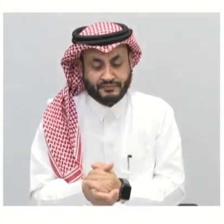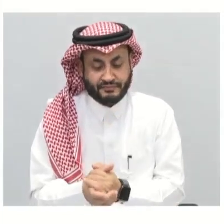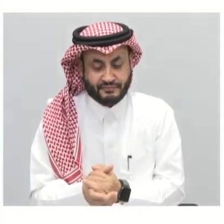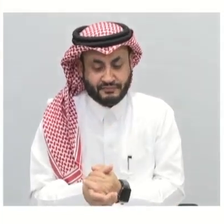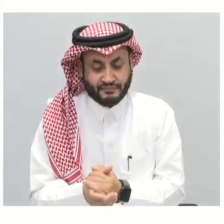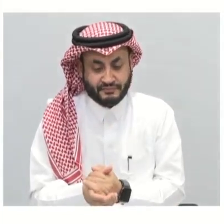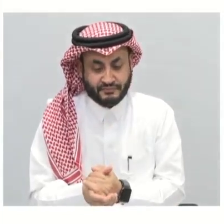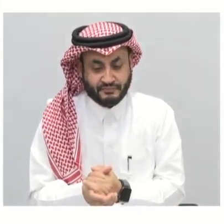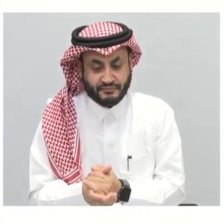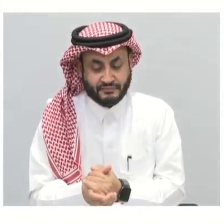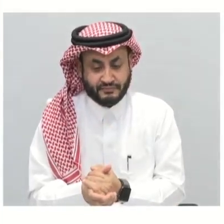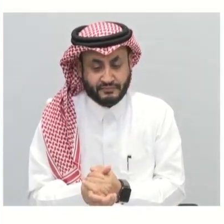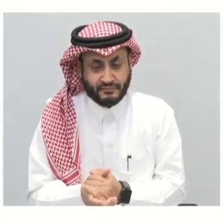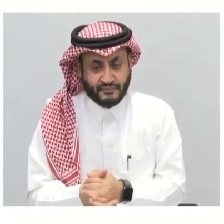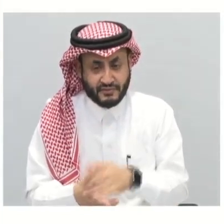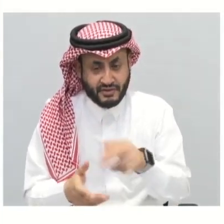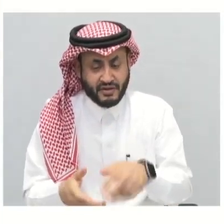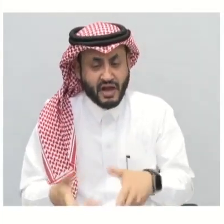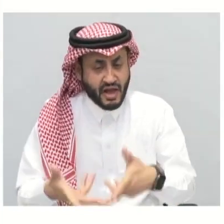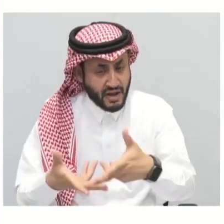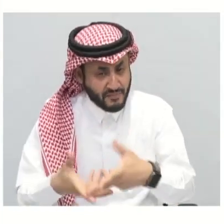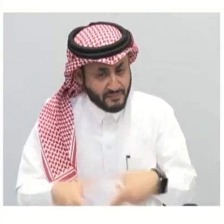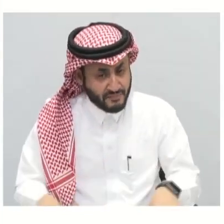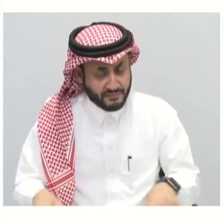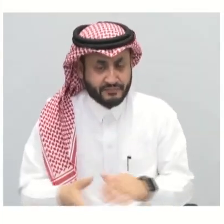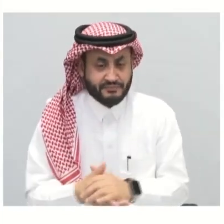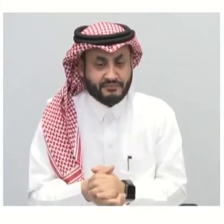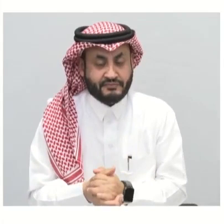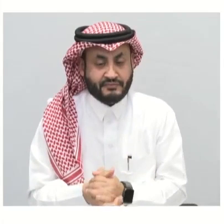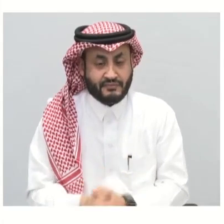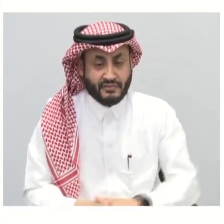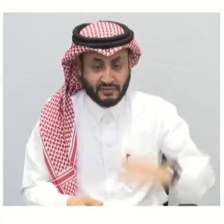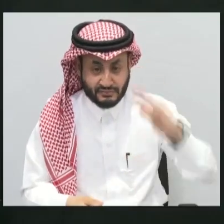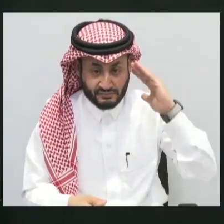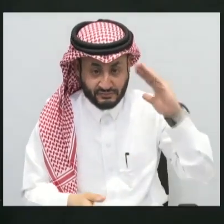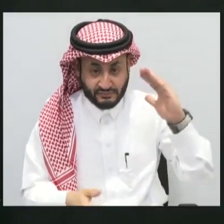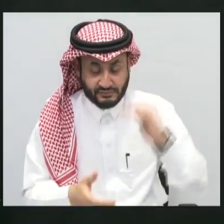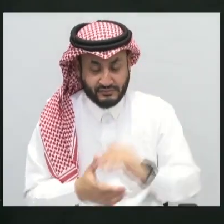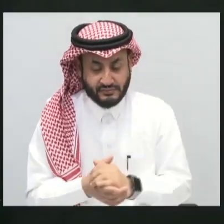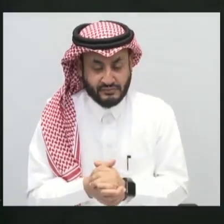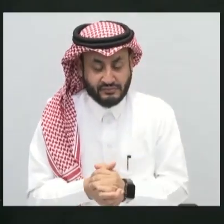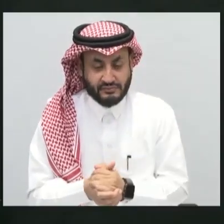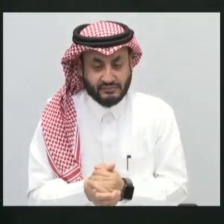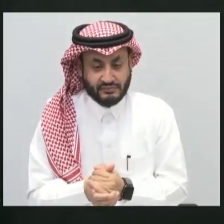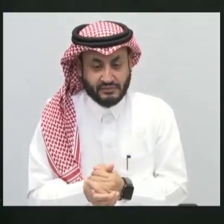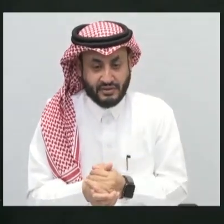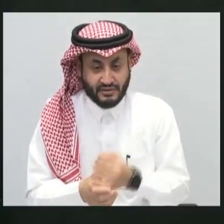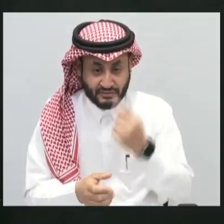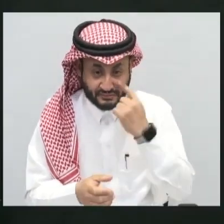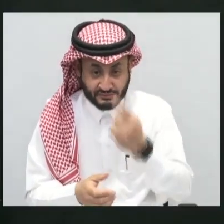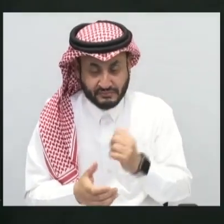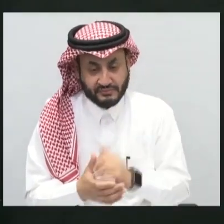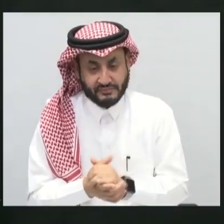arrangements. And now we have reached the end of our lesson. Thank you very much for watching, and I'll see you next time.